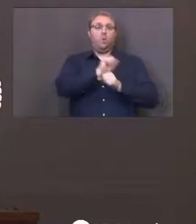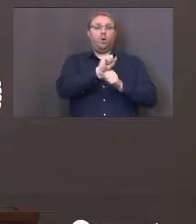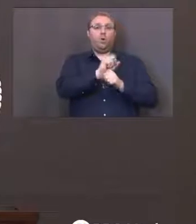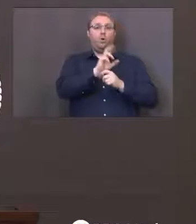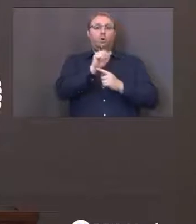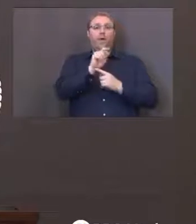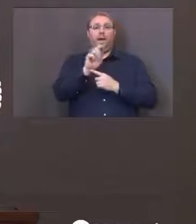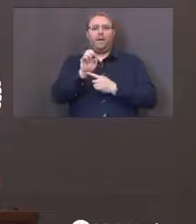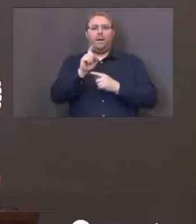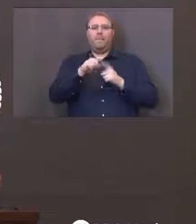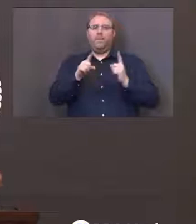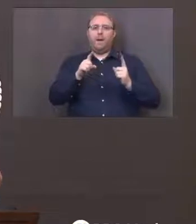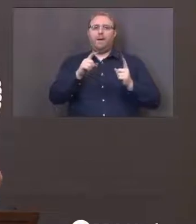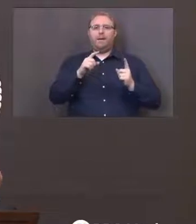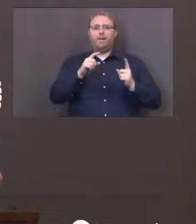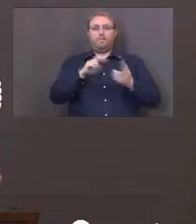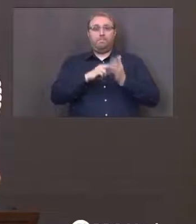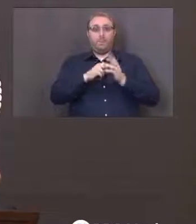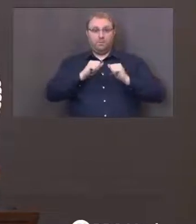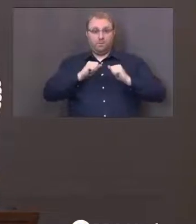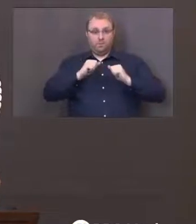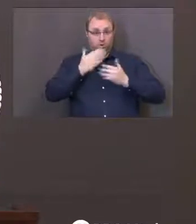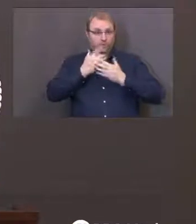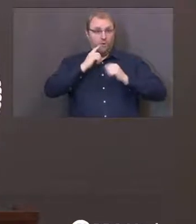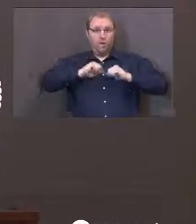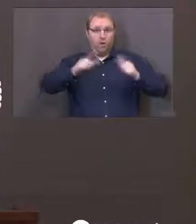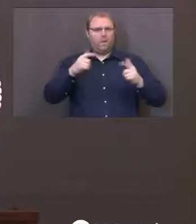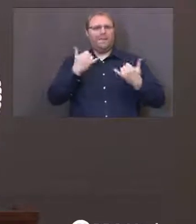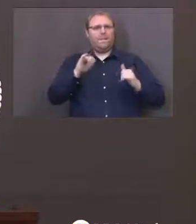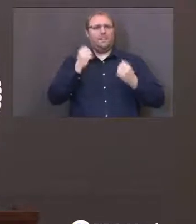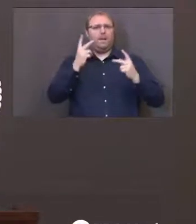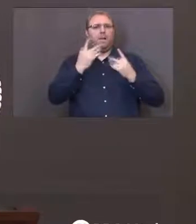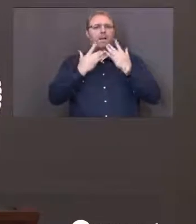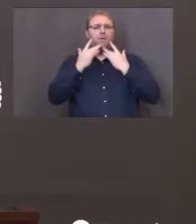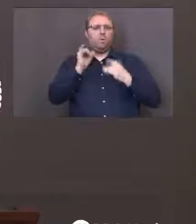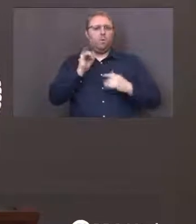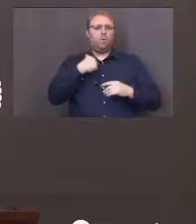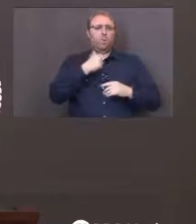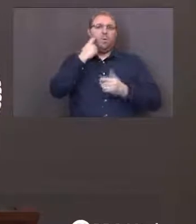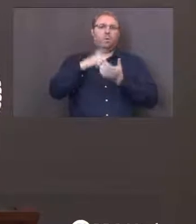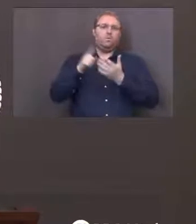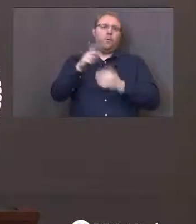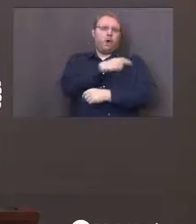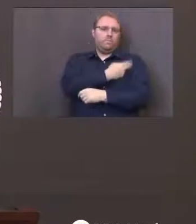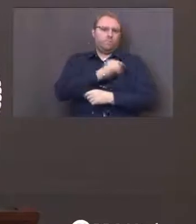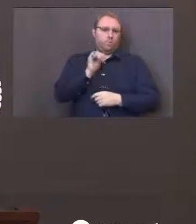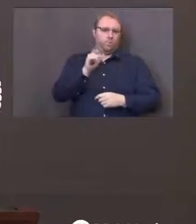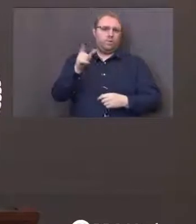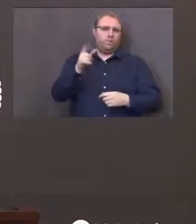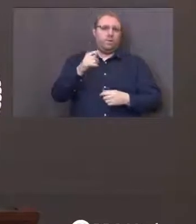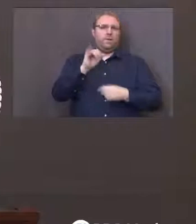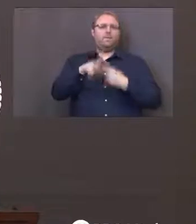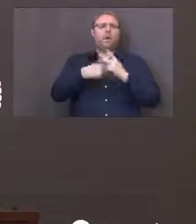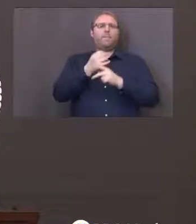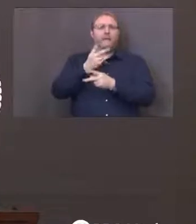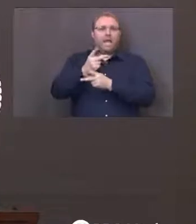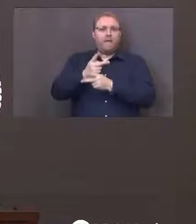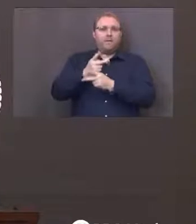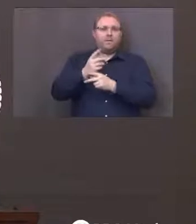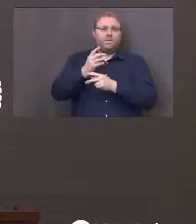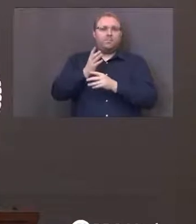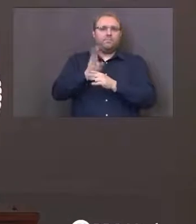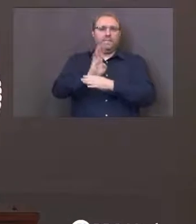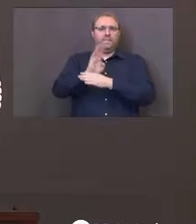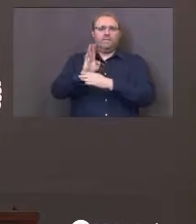that unemployment rate hasn't treated everybody the same. We know the hospitality industry, different industries have been hit harder. So we need to be